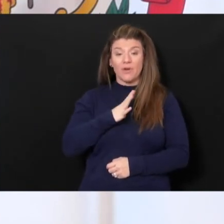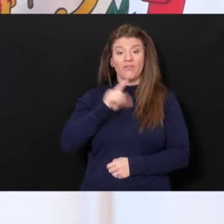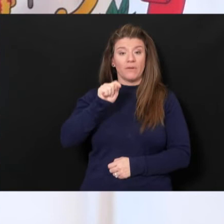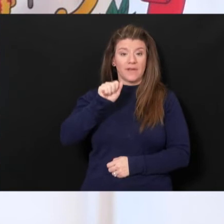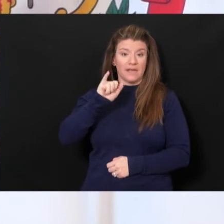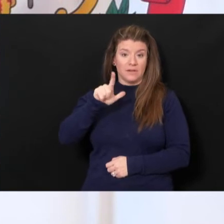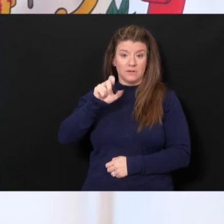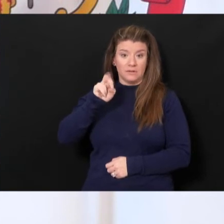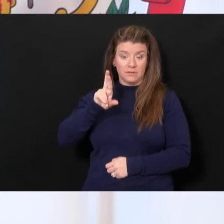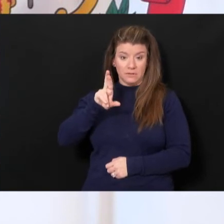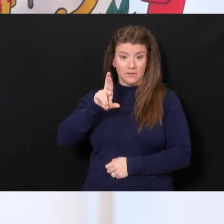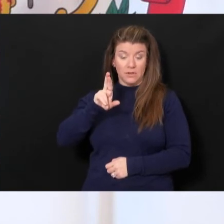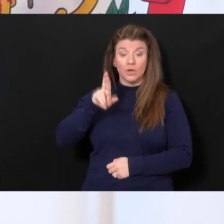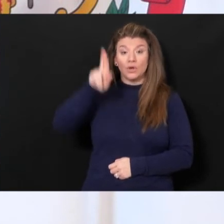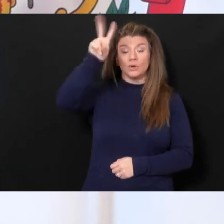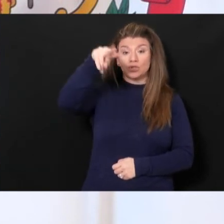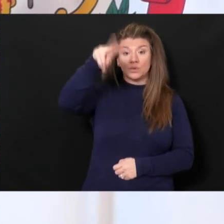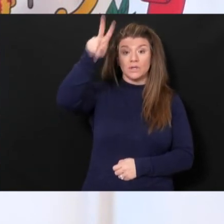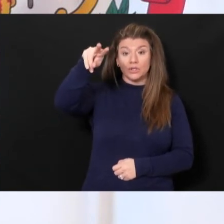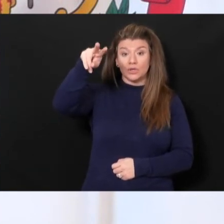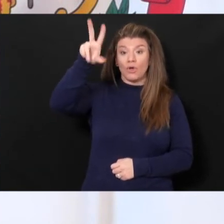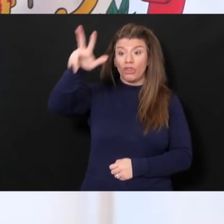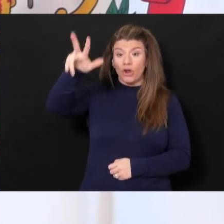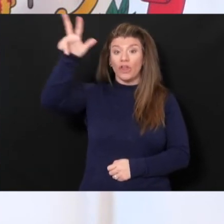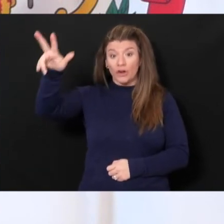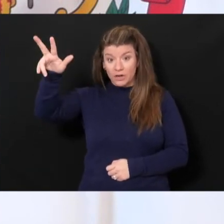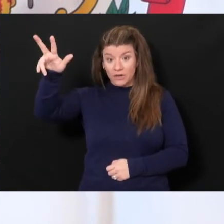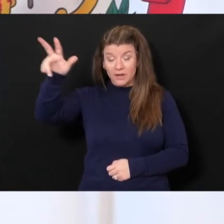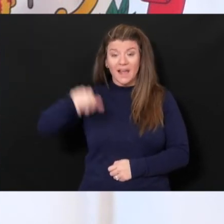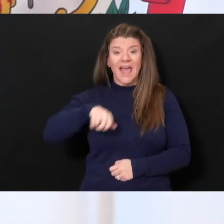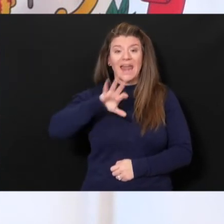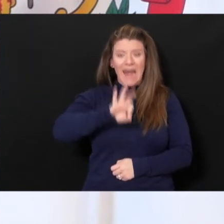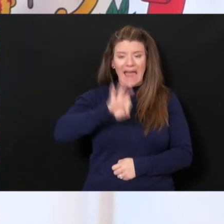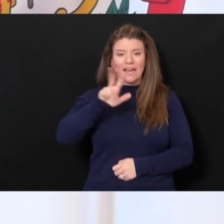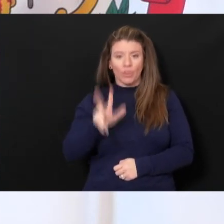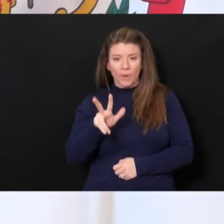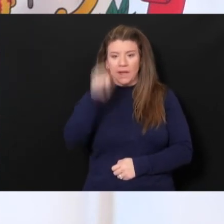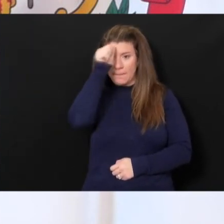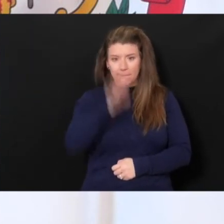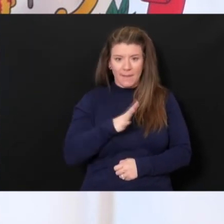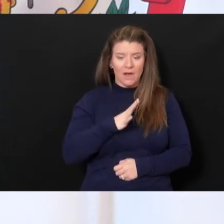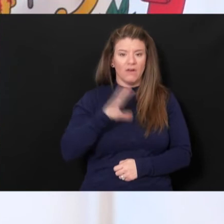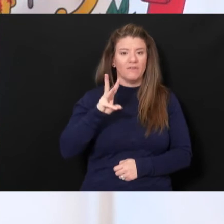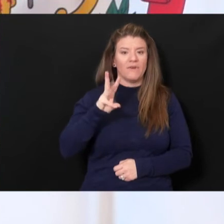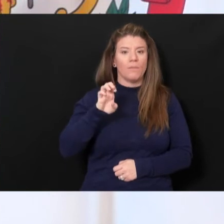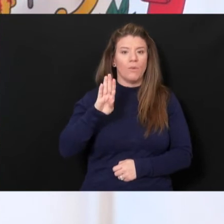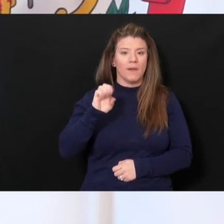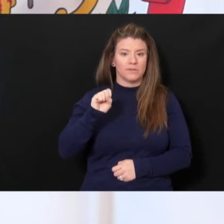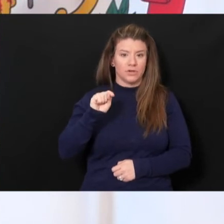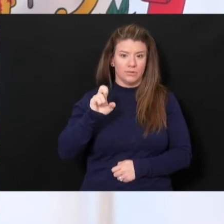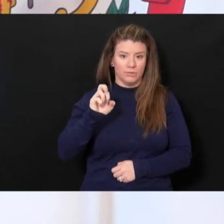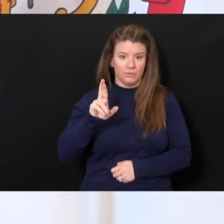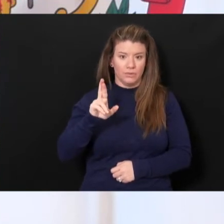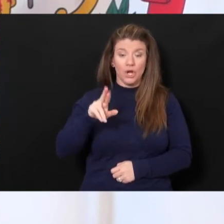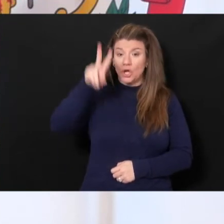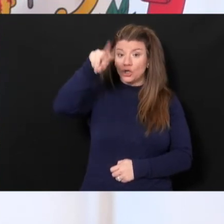Taylor County. Our 2,233rd death is a 93-year-old male from Webster County.